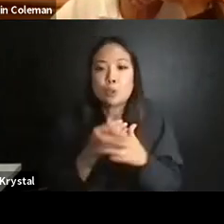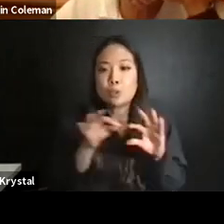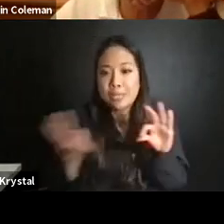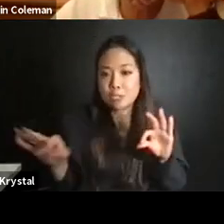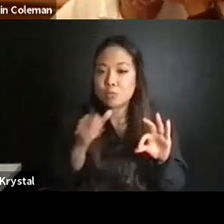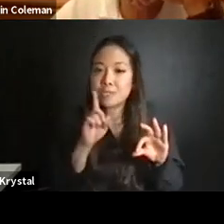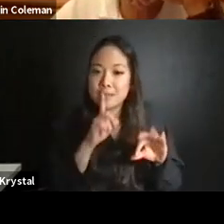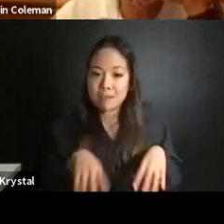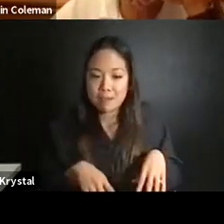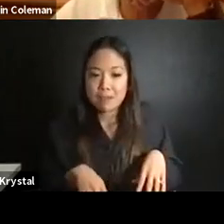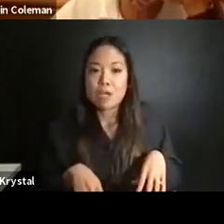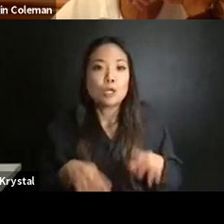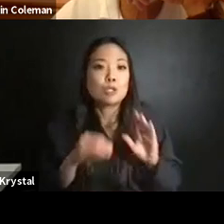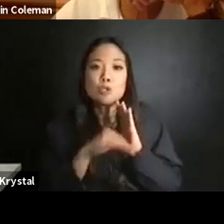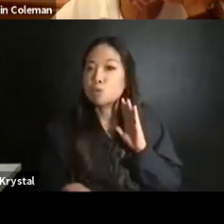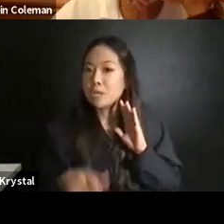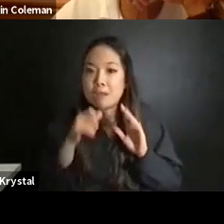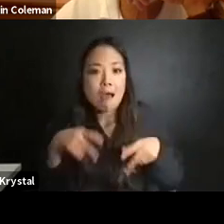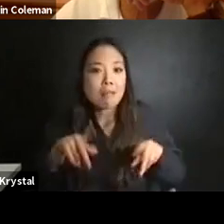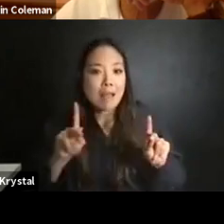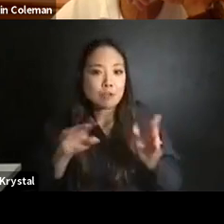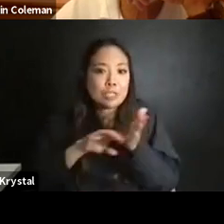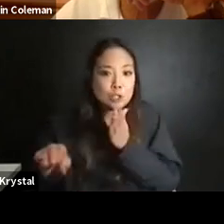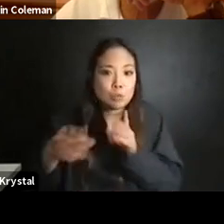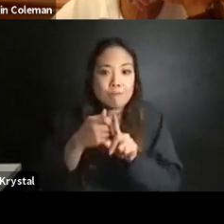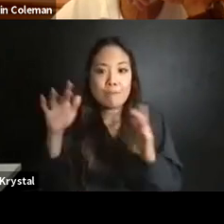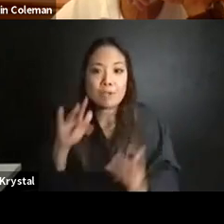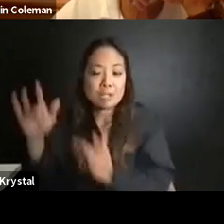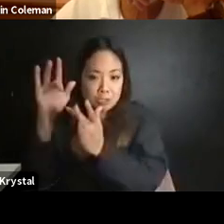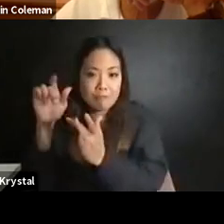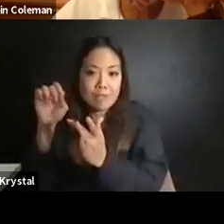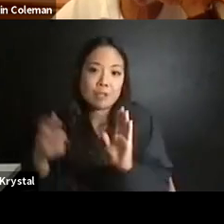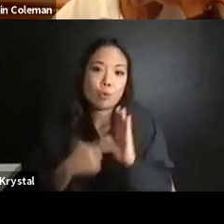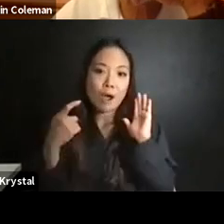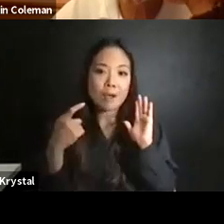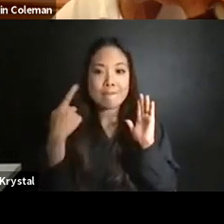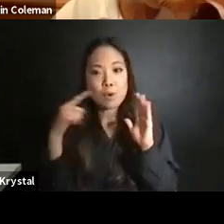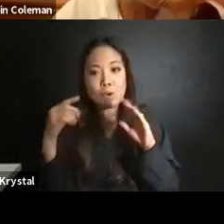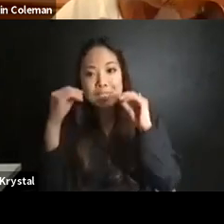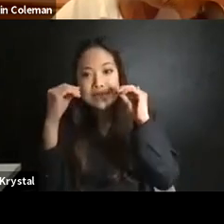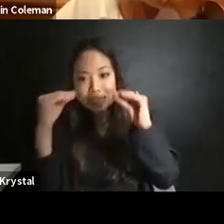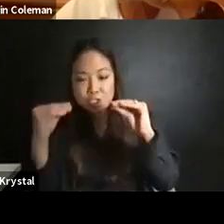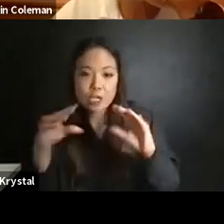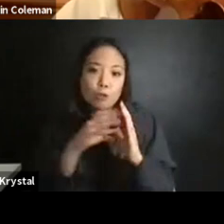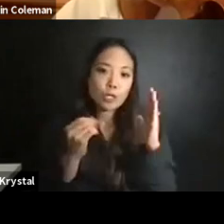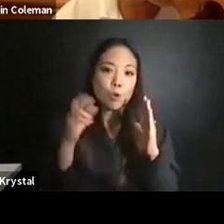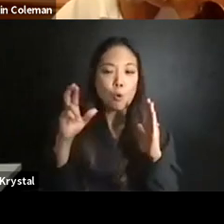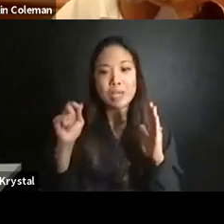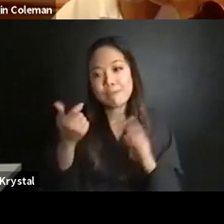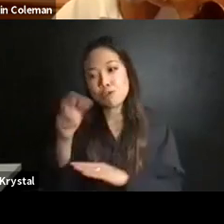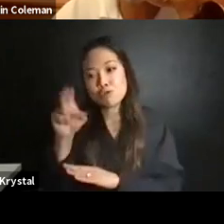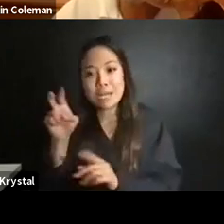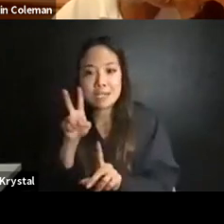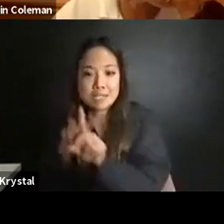not be excluded from a field trip that is required for teaching learning and oral results in a graded assignment and that language is